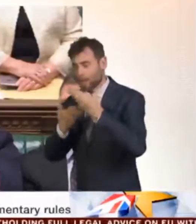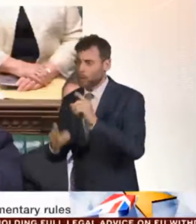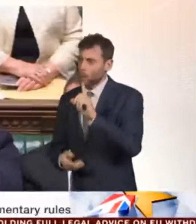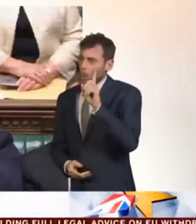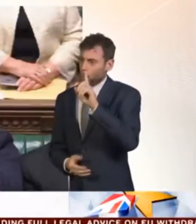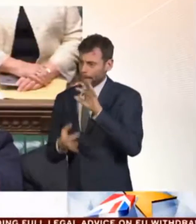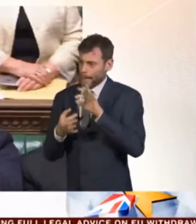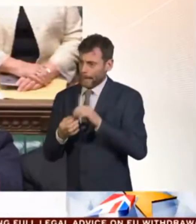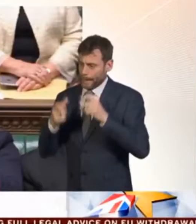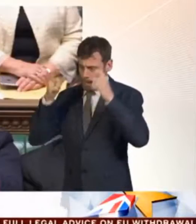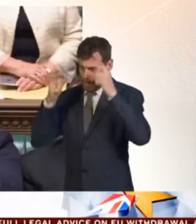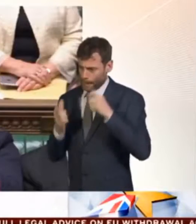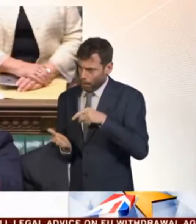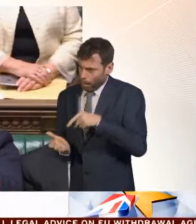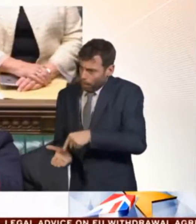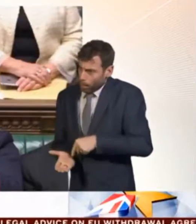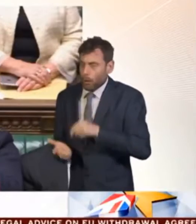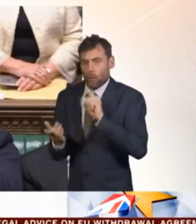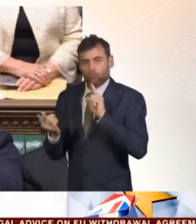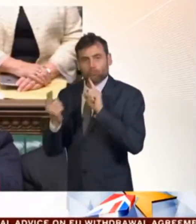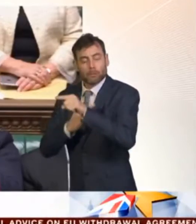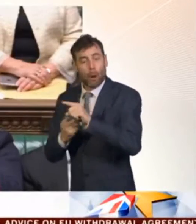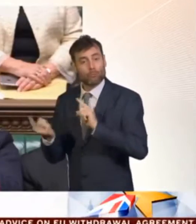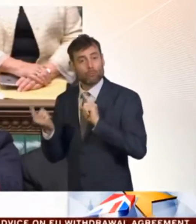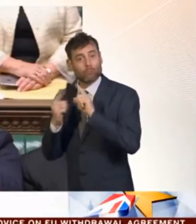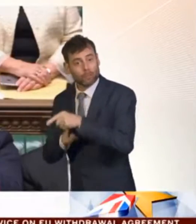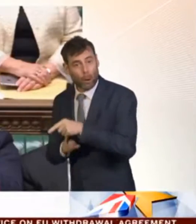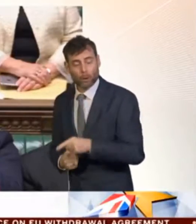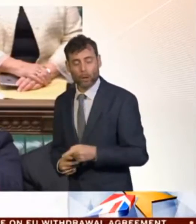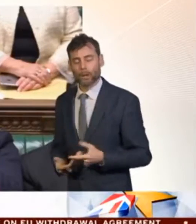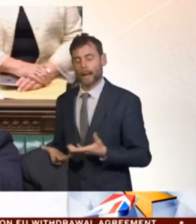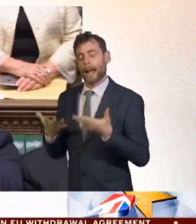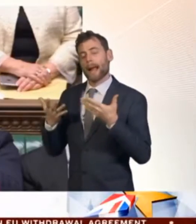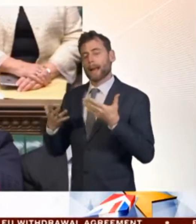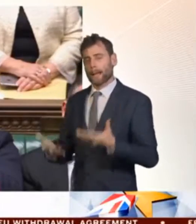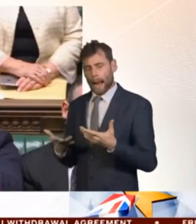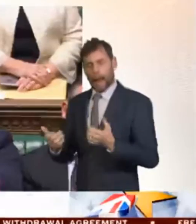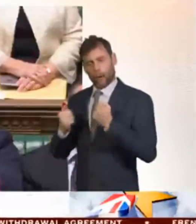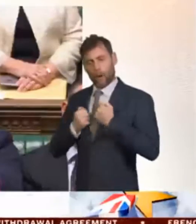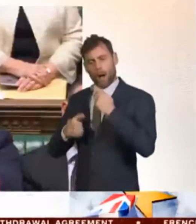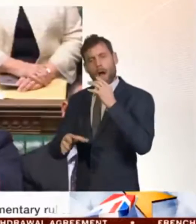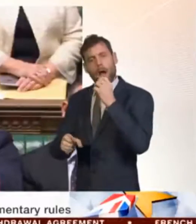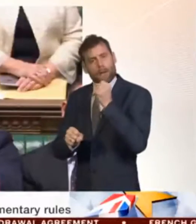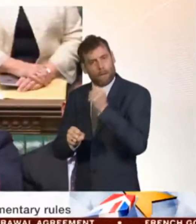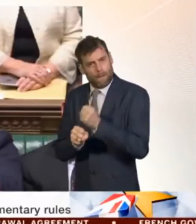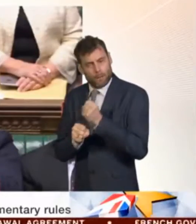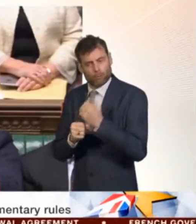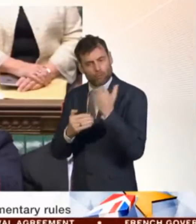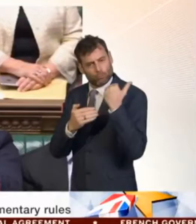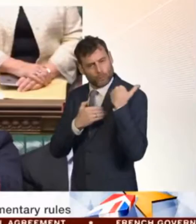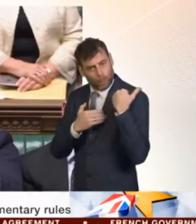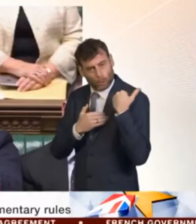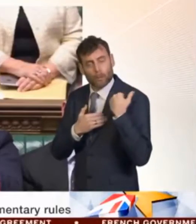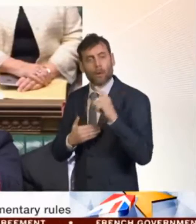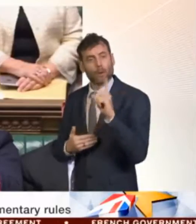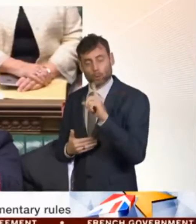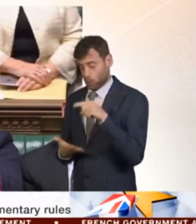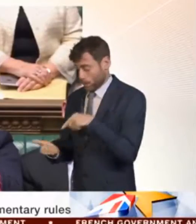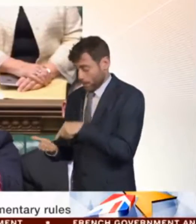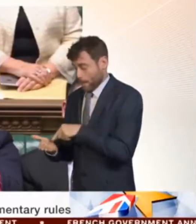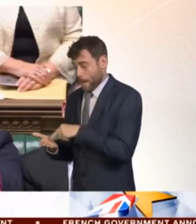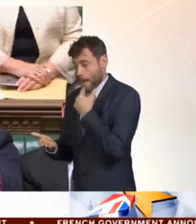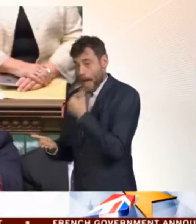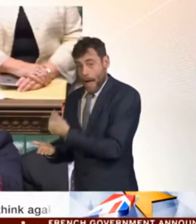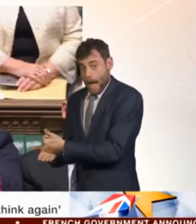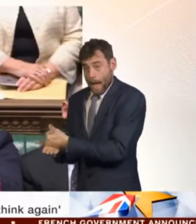issue we are debating today is the Government's duty to protect law officers' advice, which is